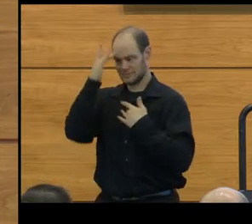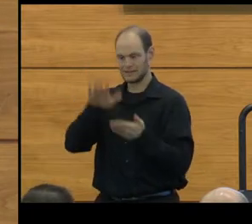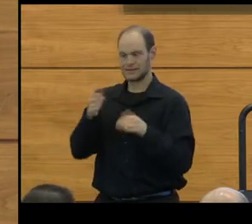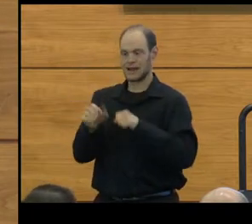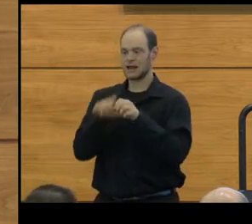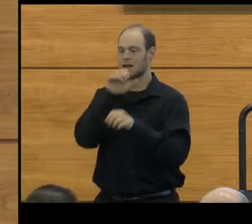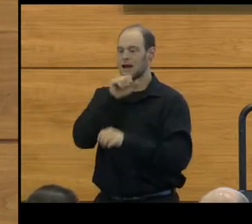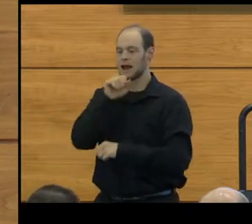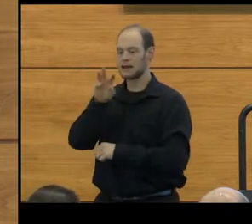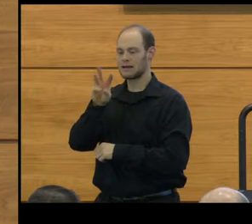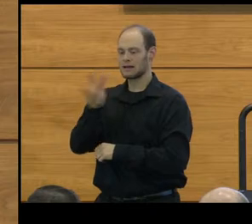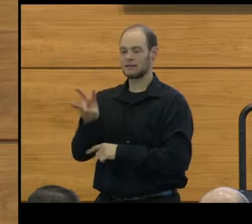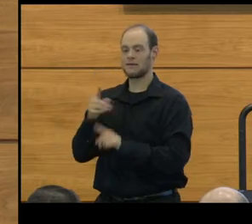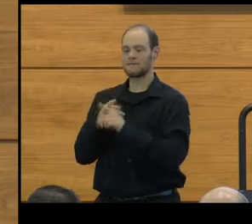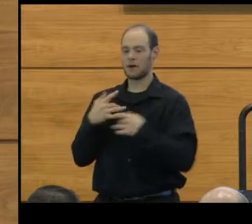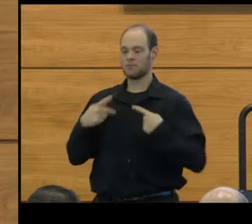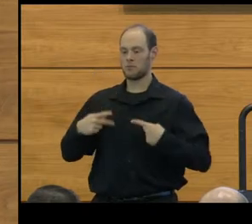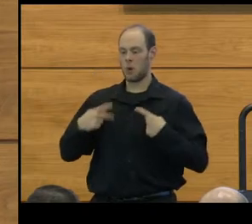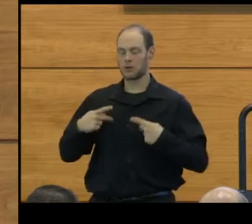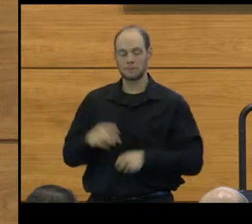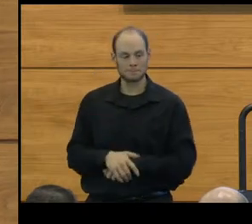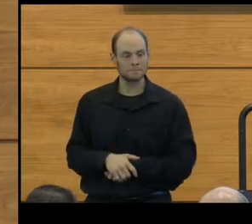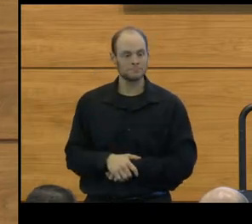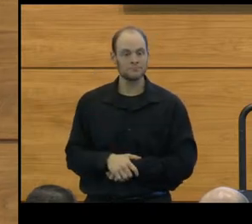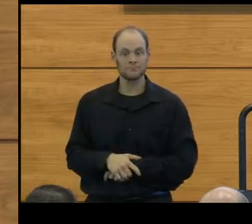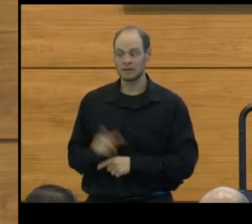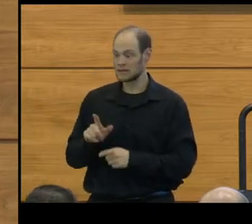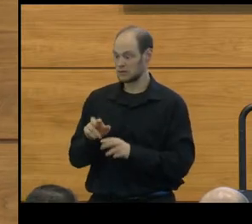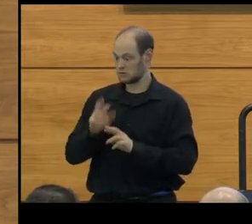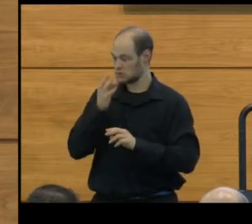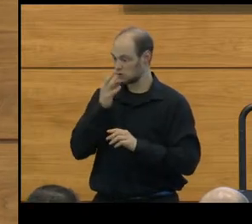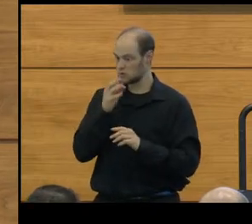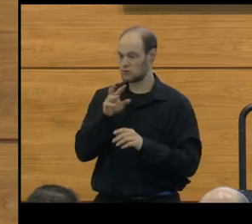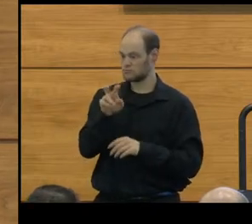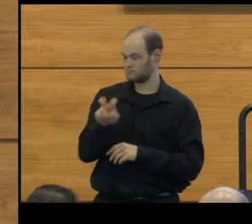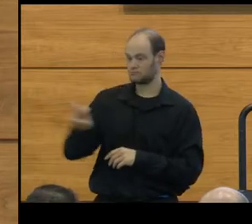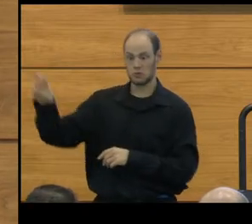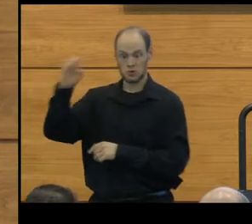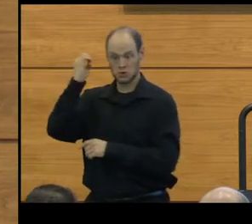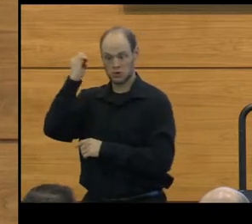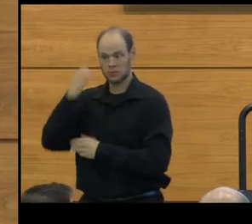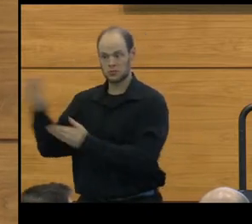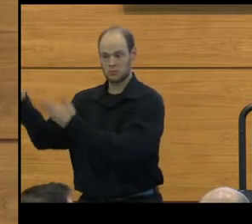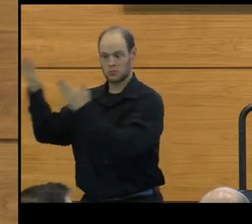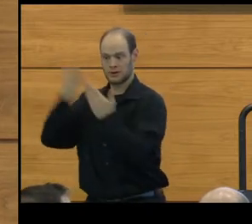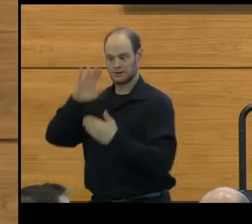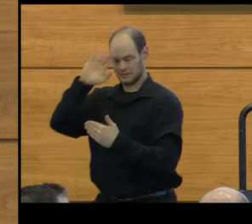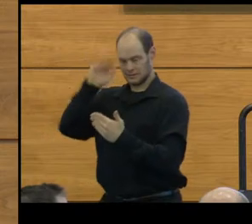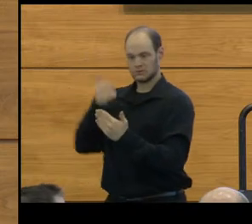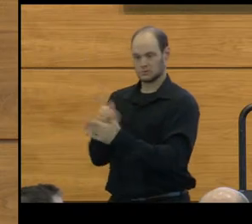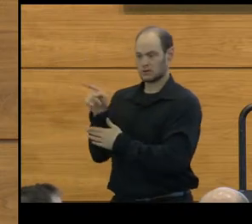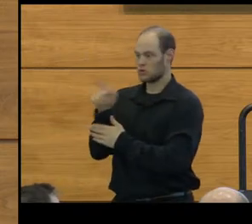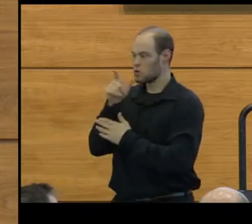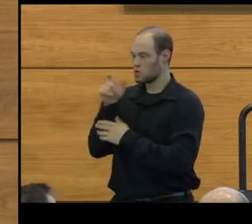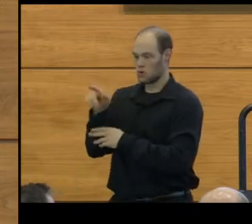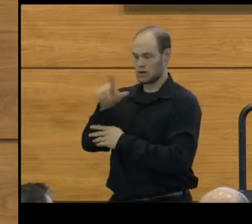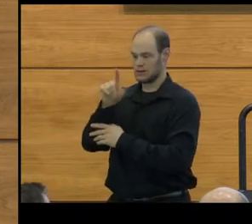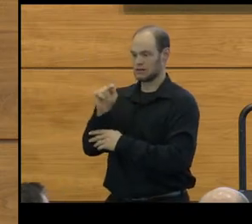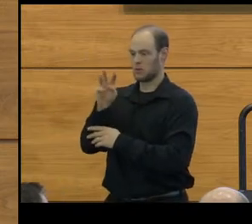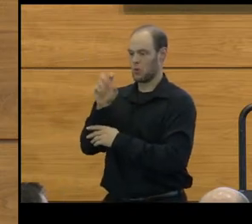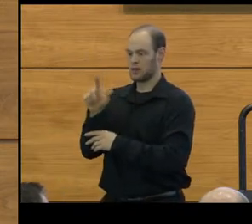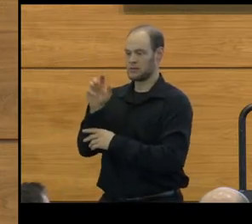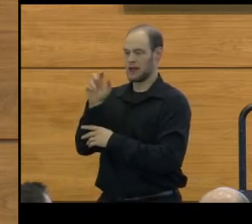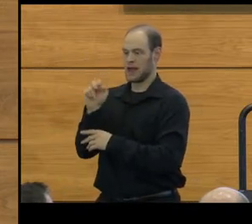age 67 from pneumonia, just as he was preparing to travel to Europe to bring home his son, Lieutenant William